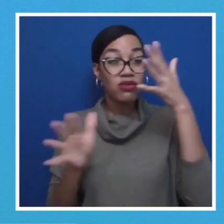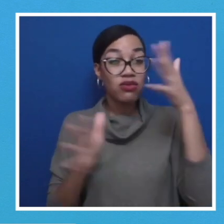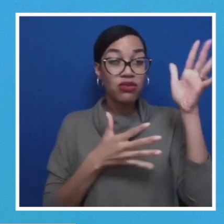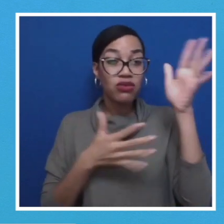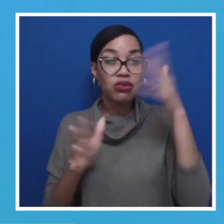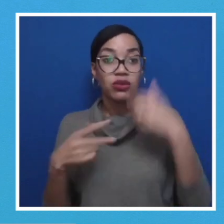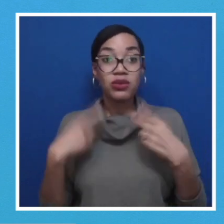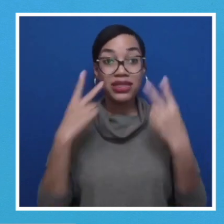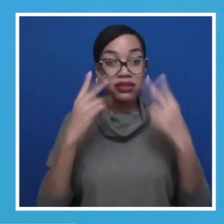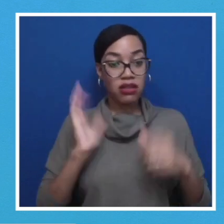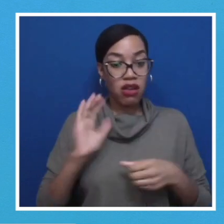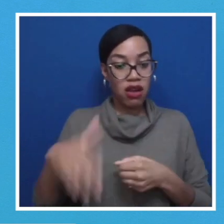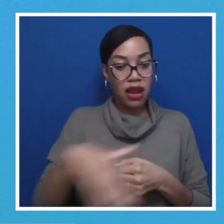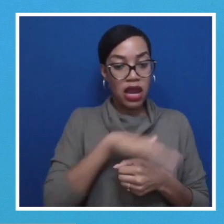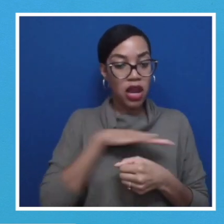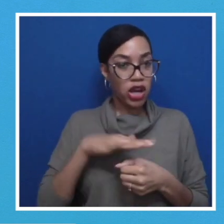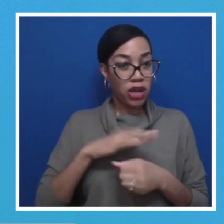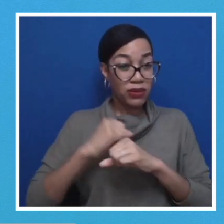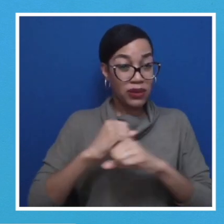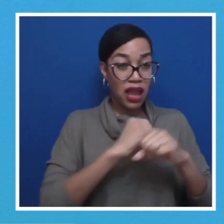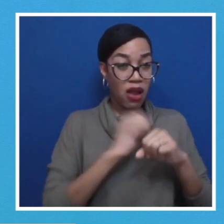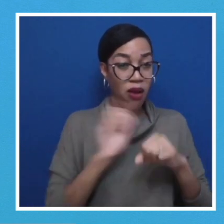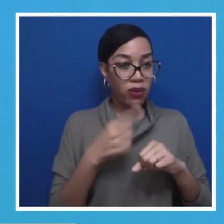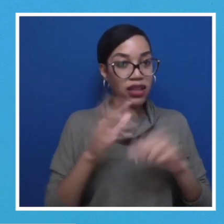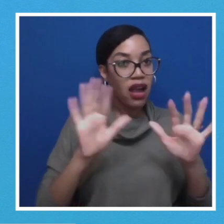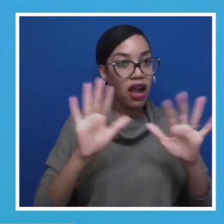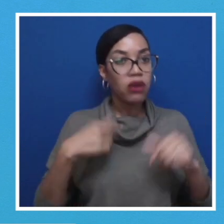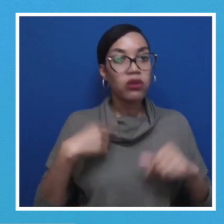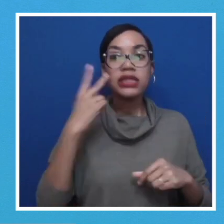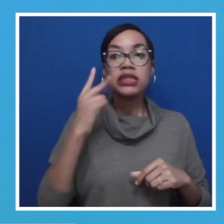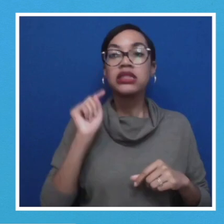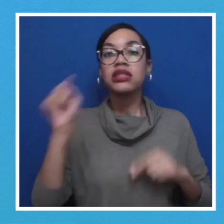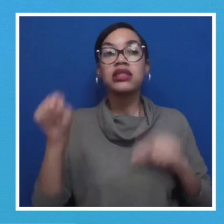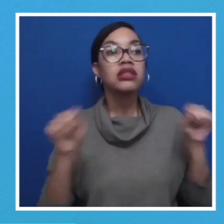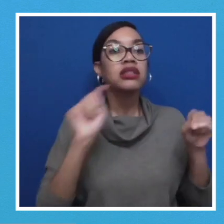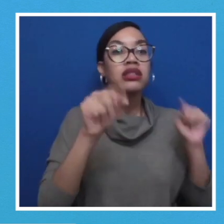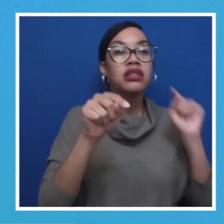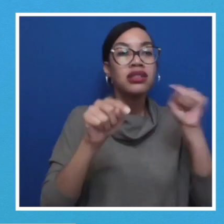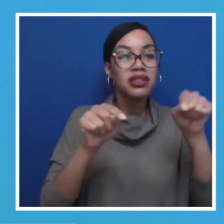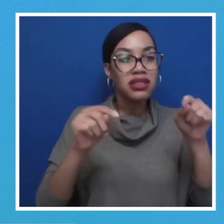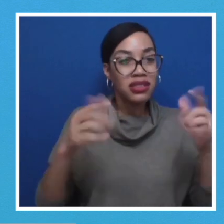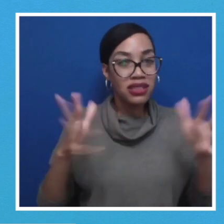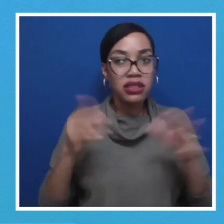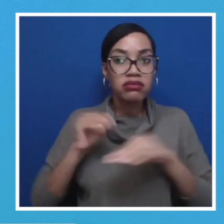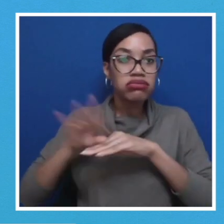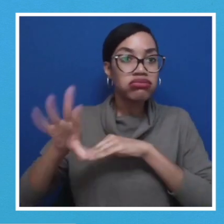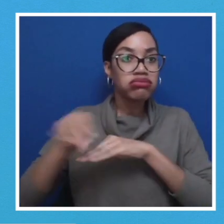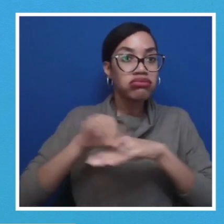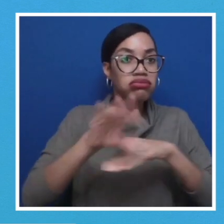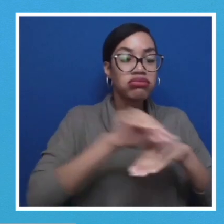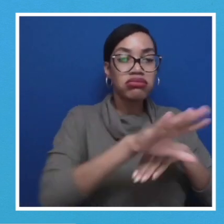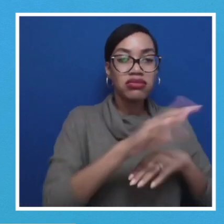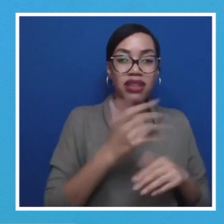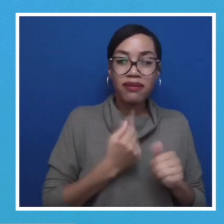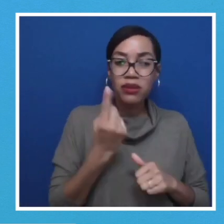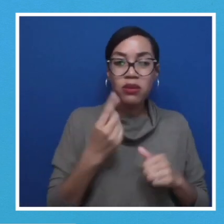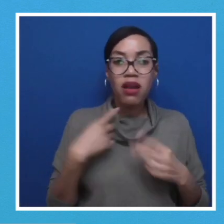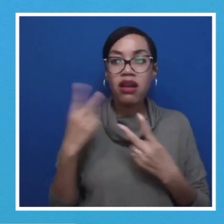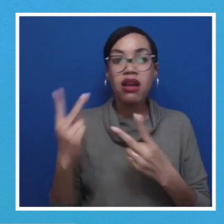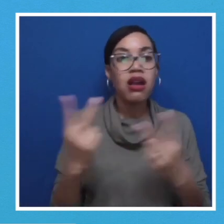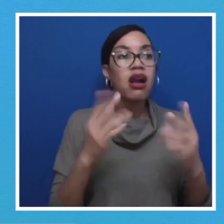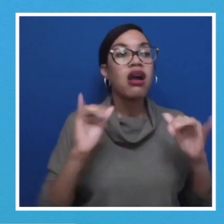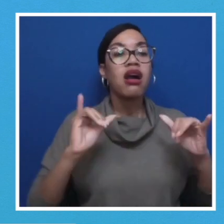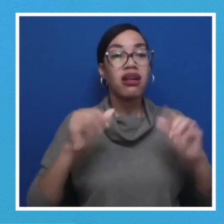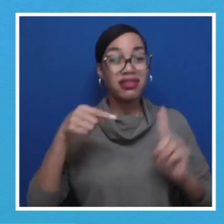our nation to what the world and how we affect them. We look at how it affects everybody downstream. We look at how it